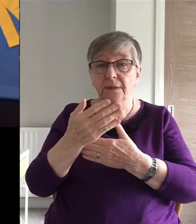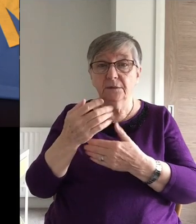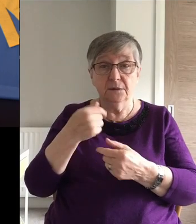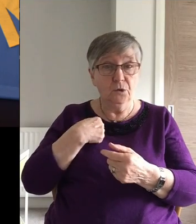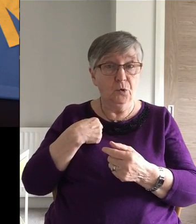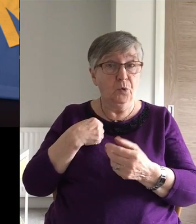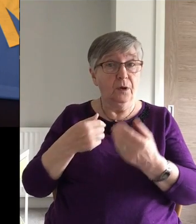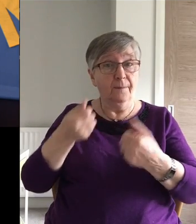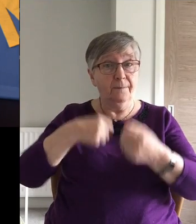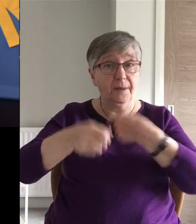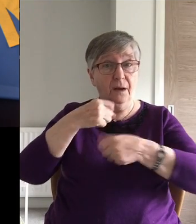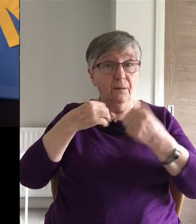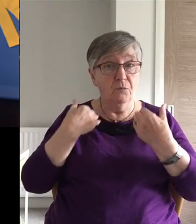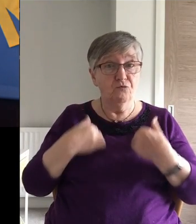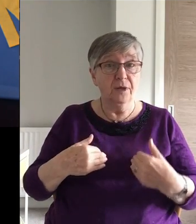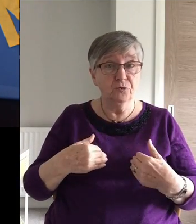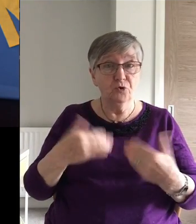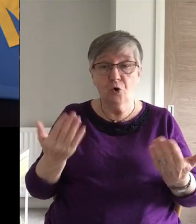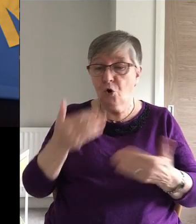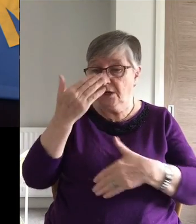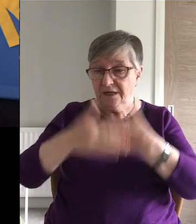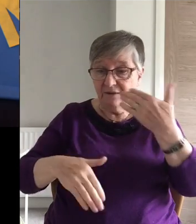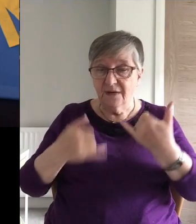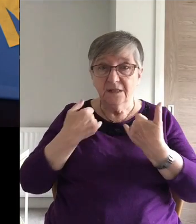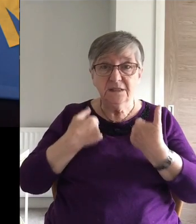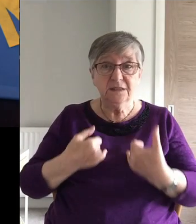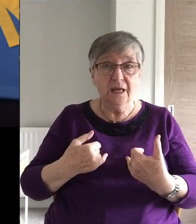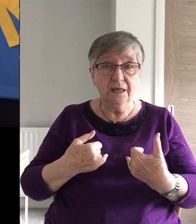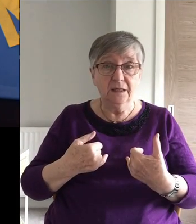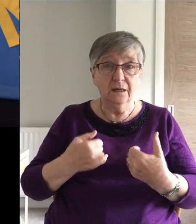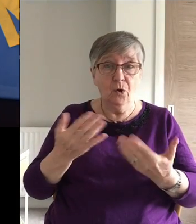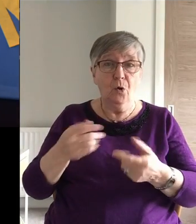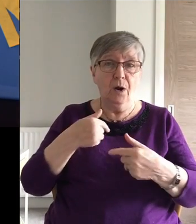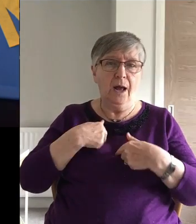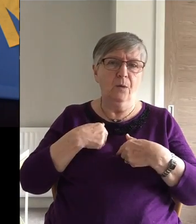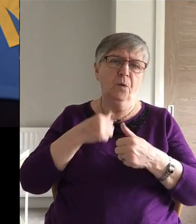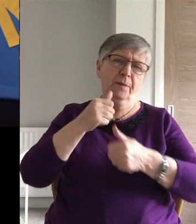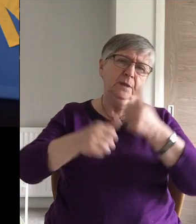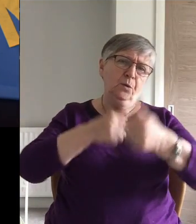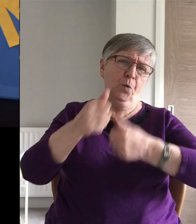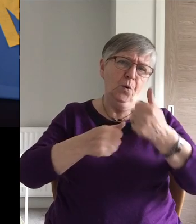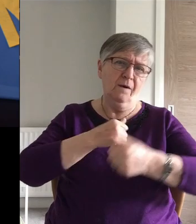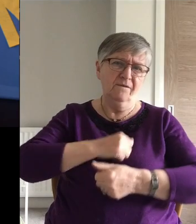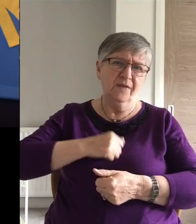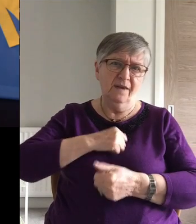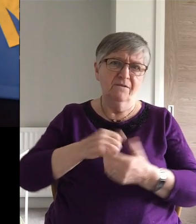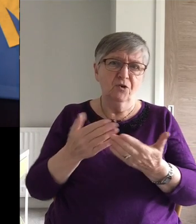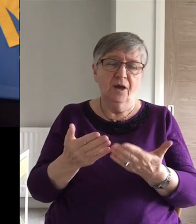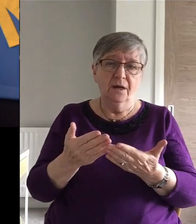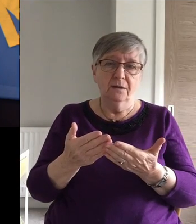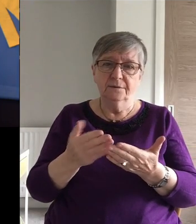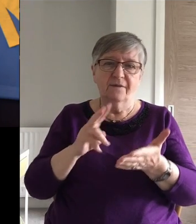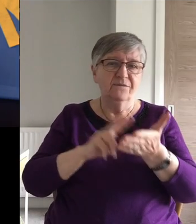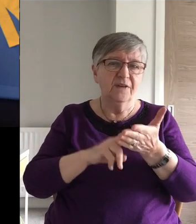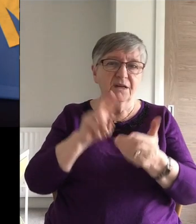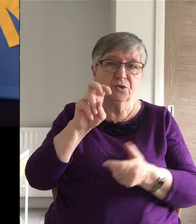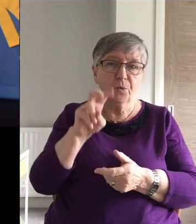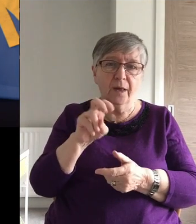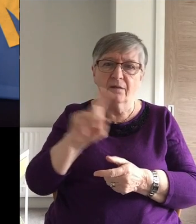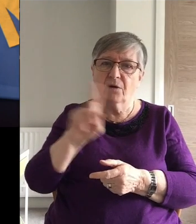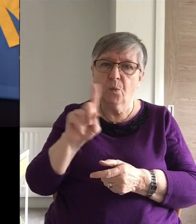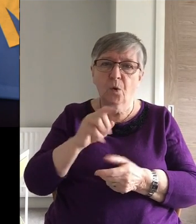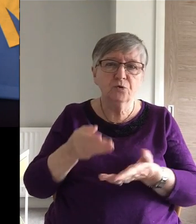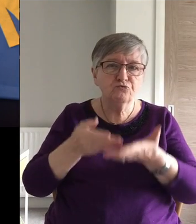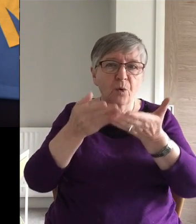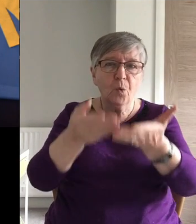get wealthy, not that you will never be sick, not that you will be amazingly popular wherever you go. Rather, verse 12, the reward